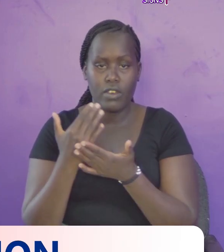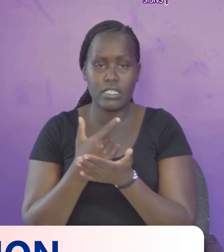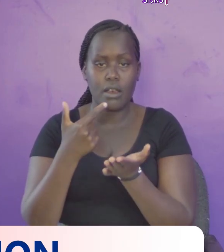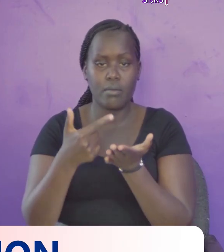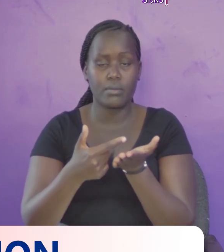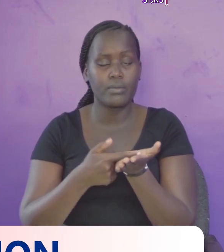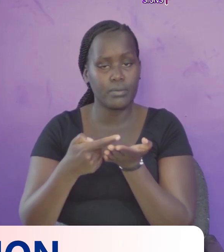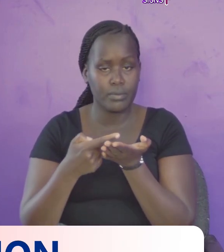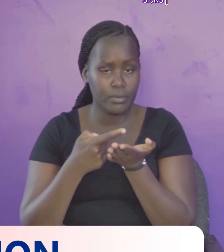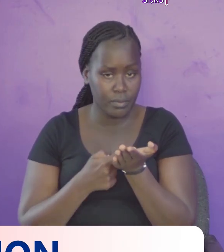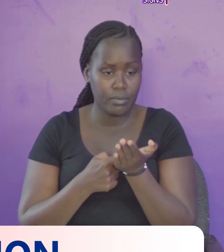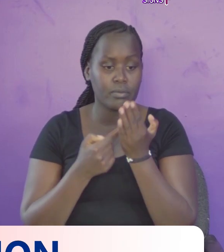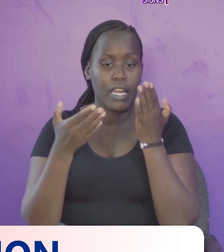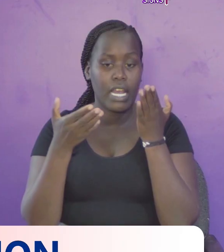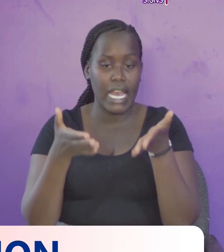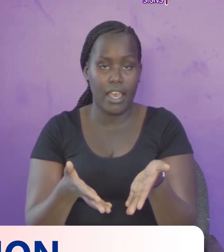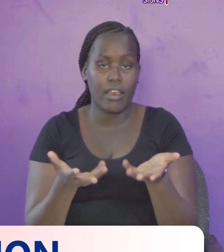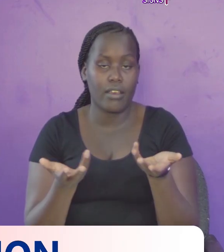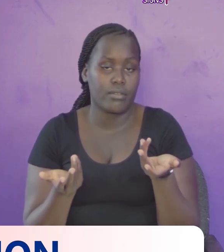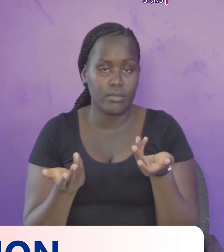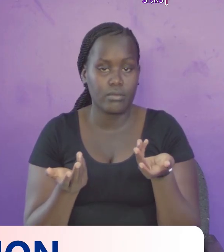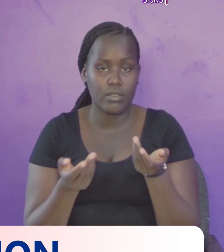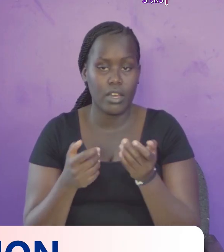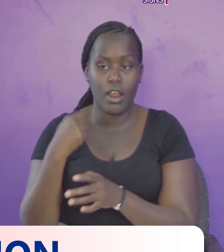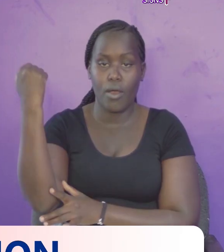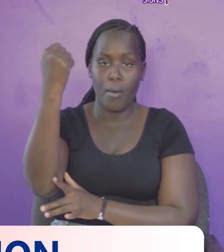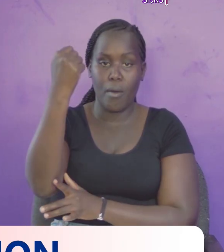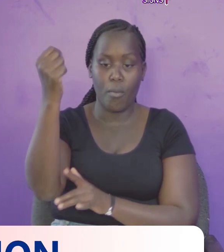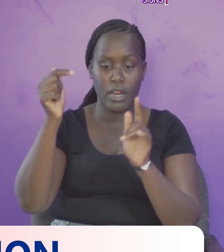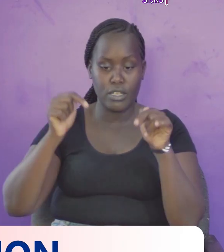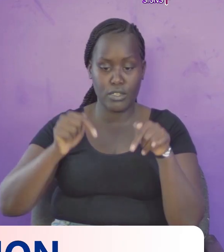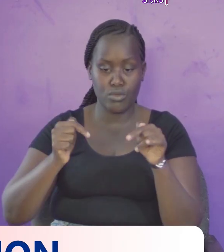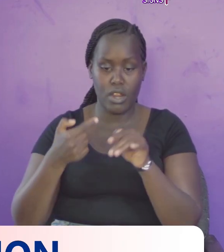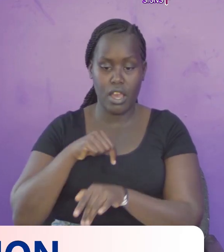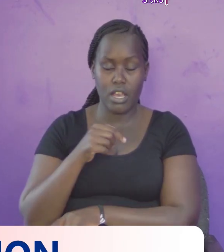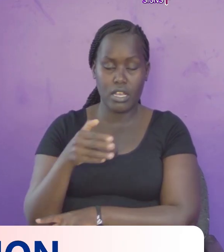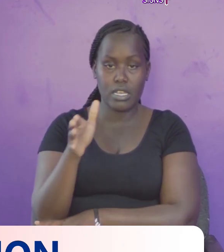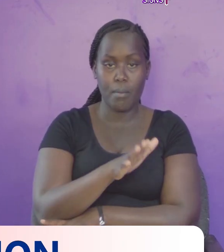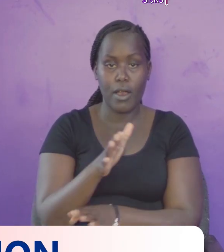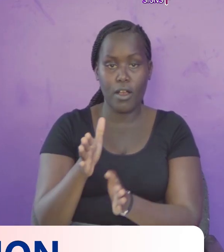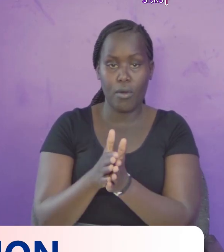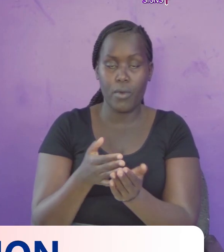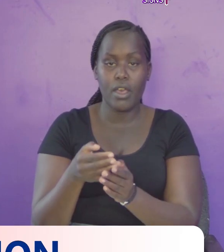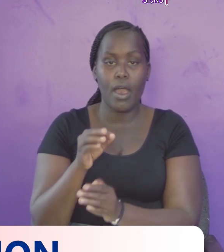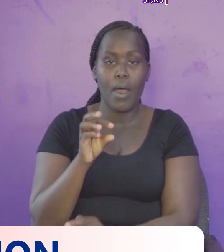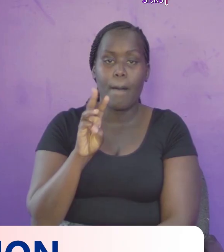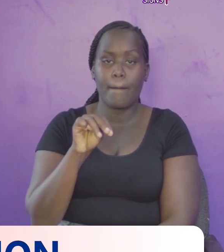discussion here at Politics Today. We are back with Maureen